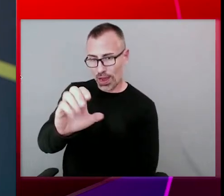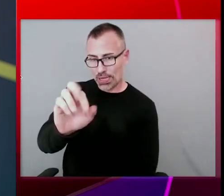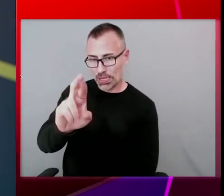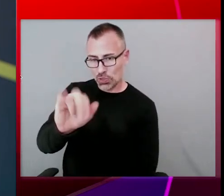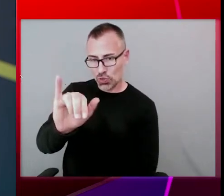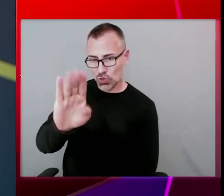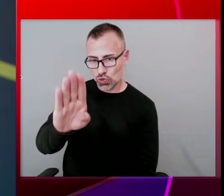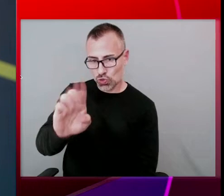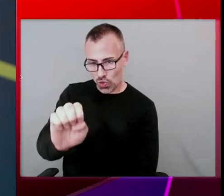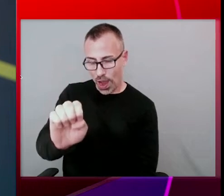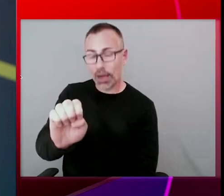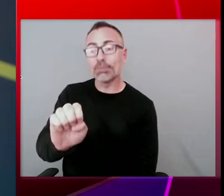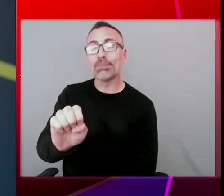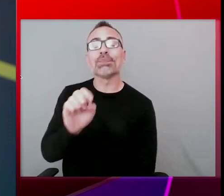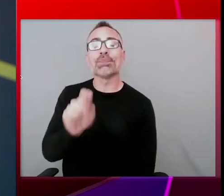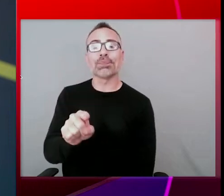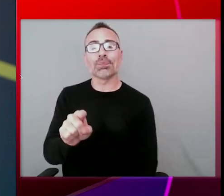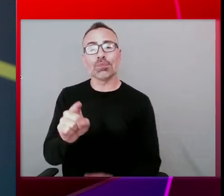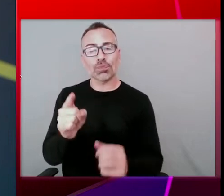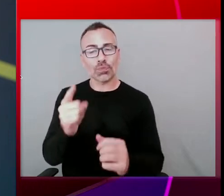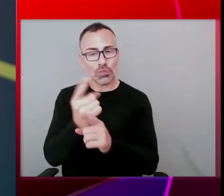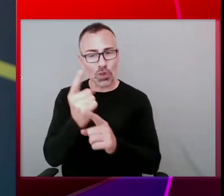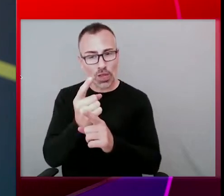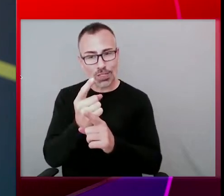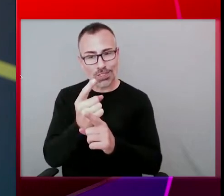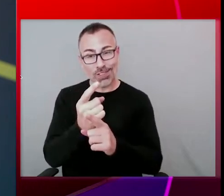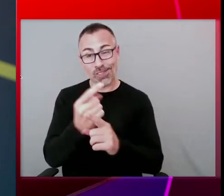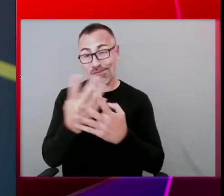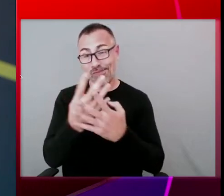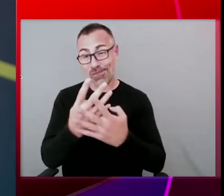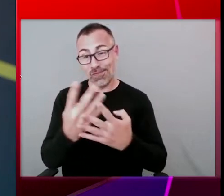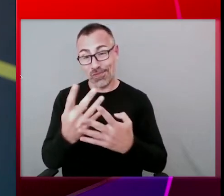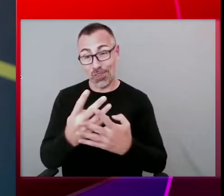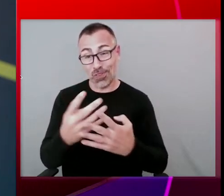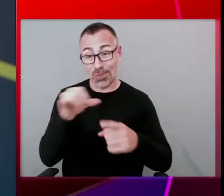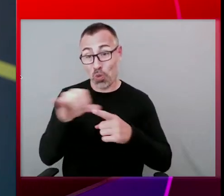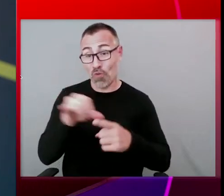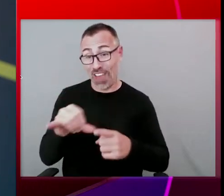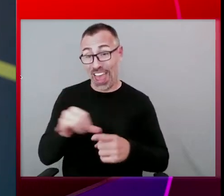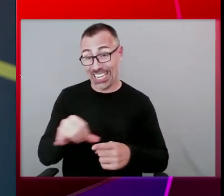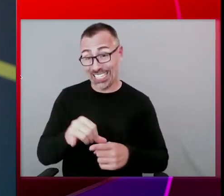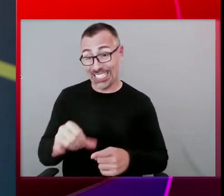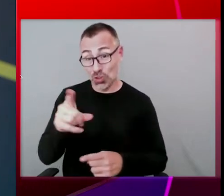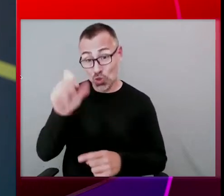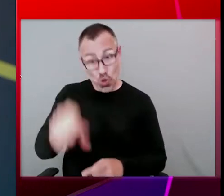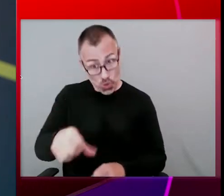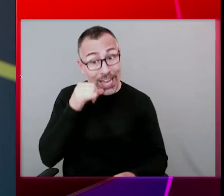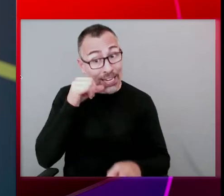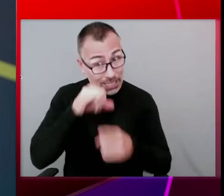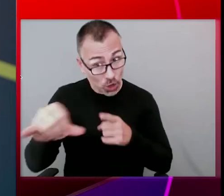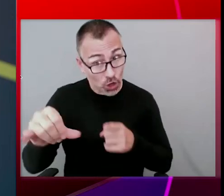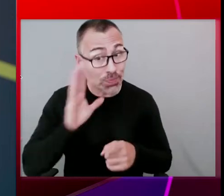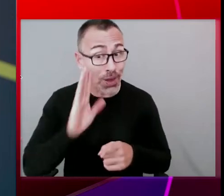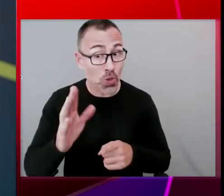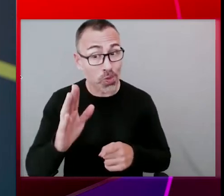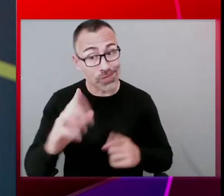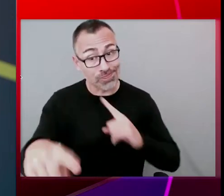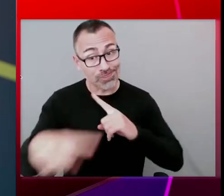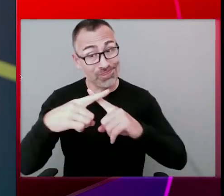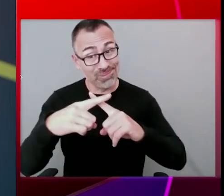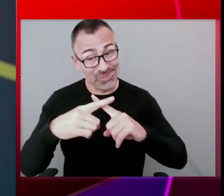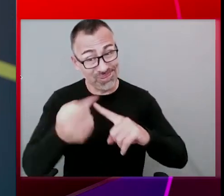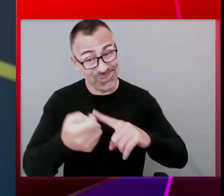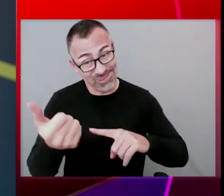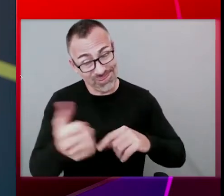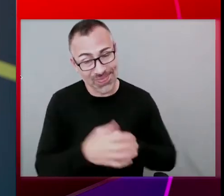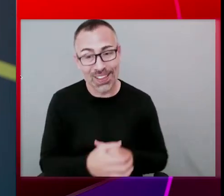doing things like filtering out profanity, so you can curse at it, but it will asterisk it out. And things